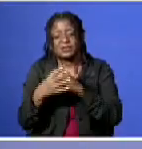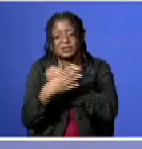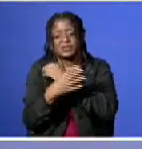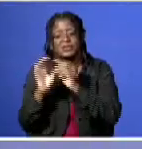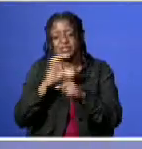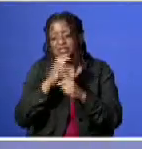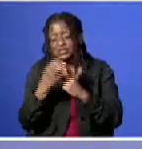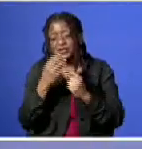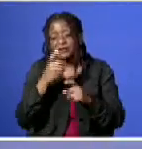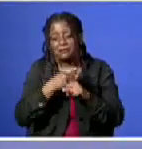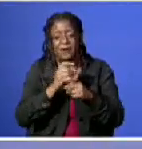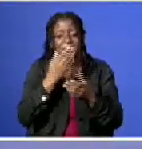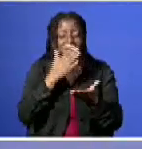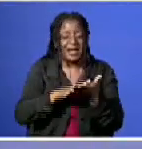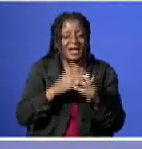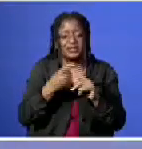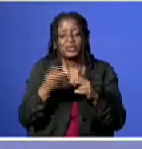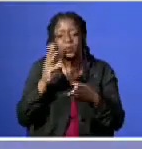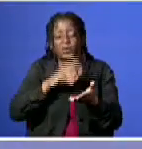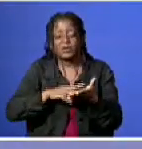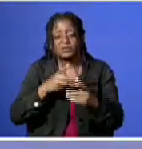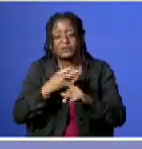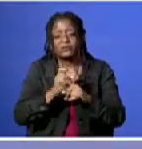worse. For the first time